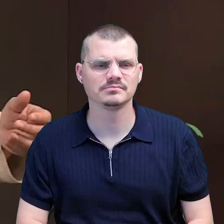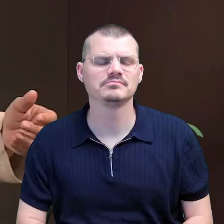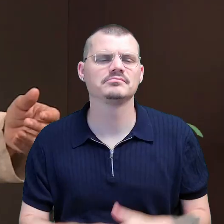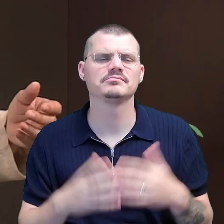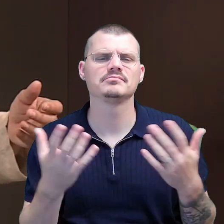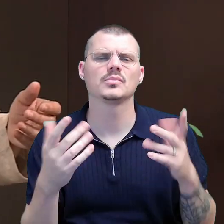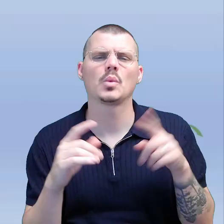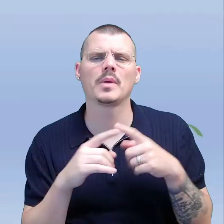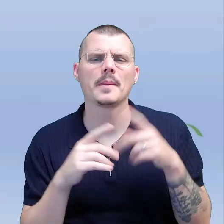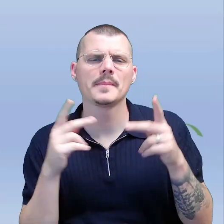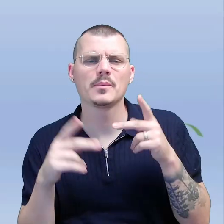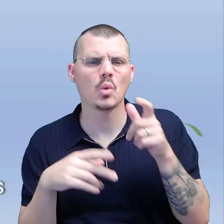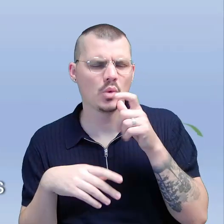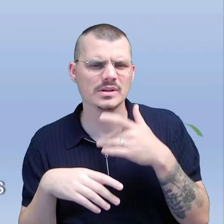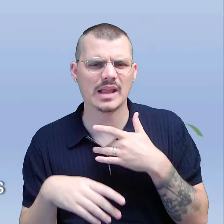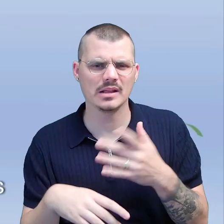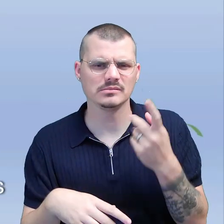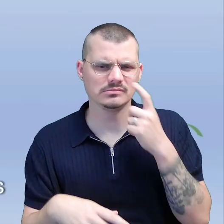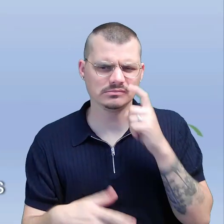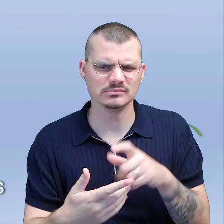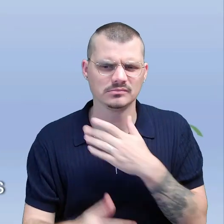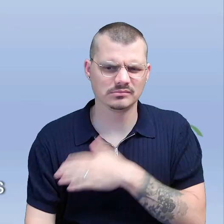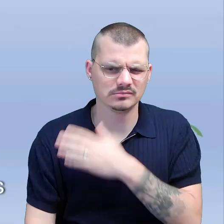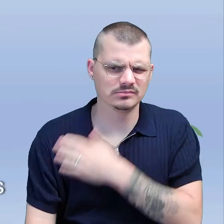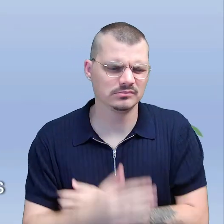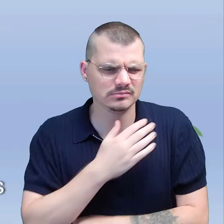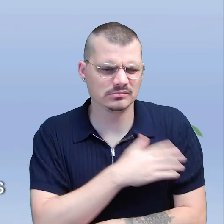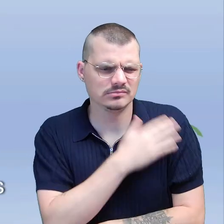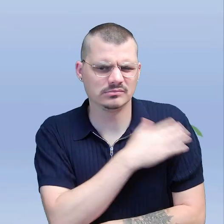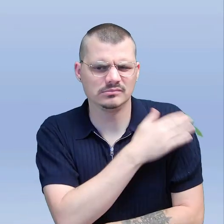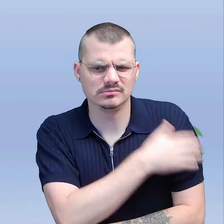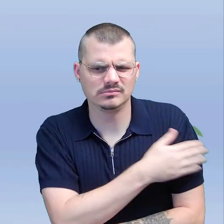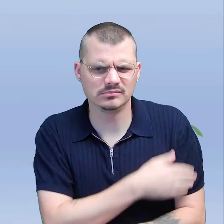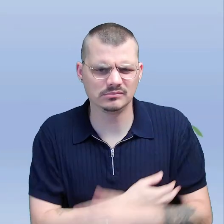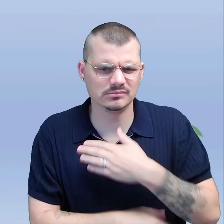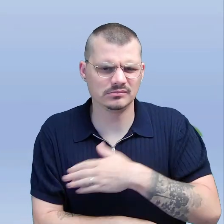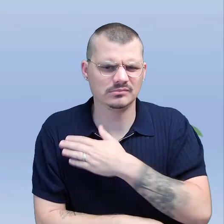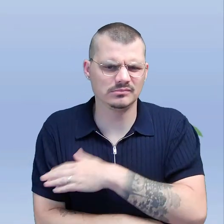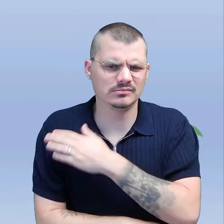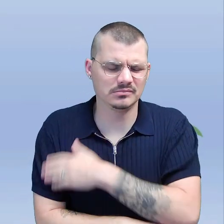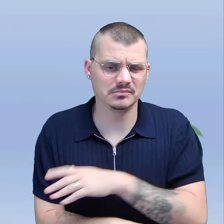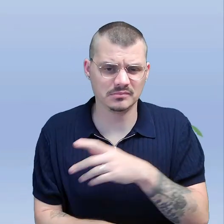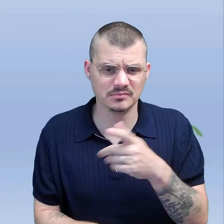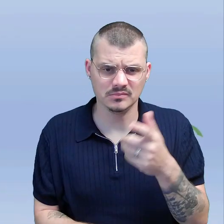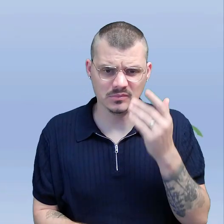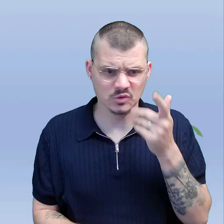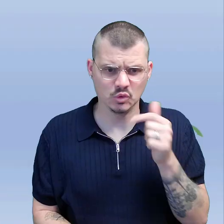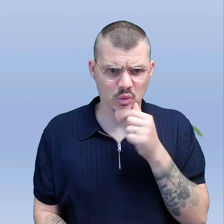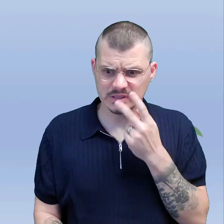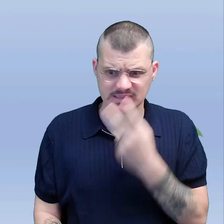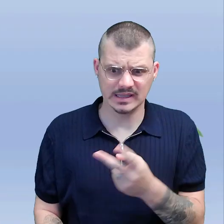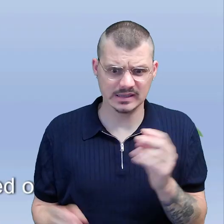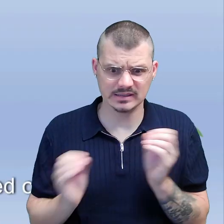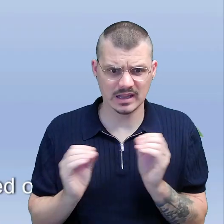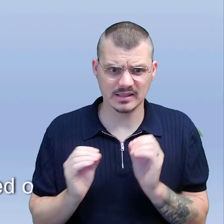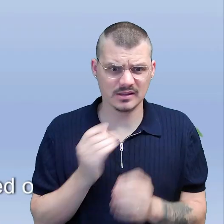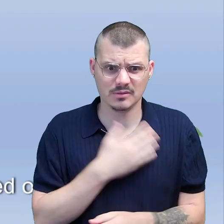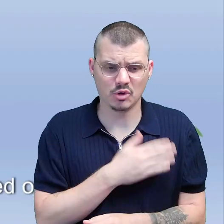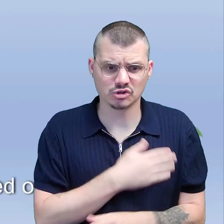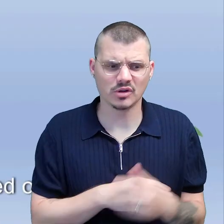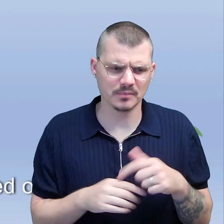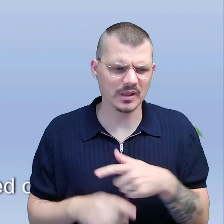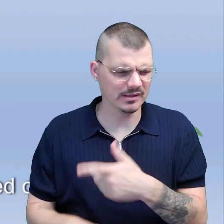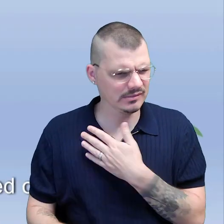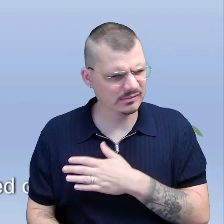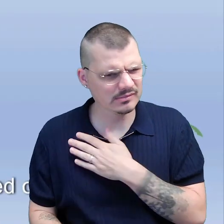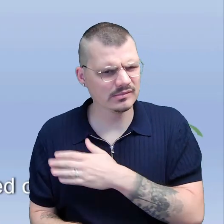How about people that are brushing stuff off themselves? And all you see is, you don't see anything